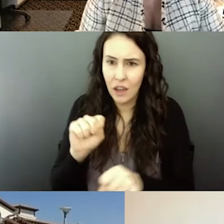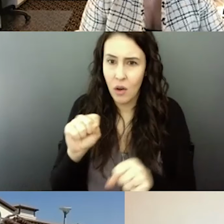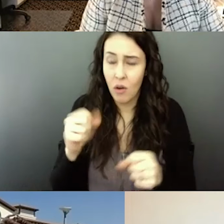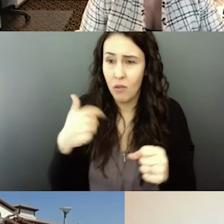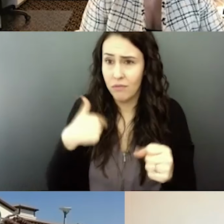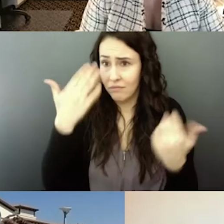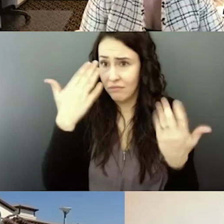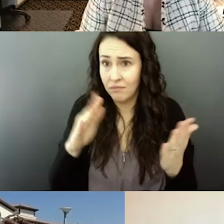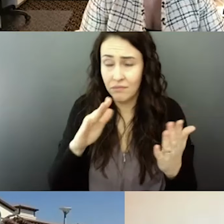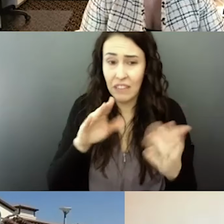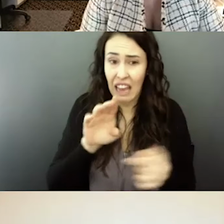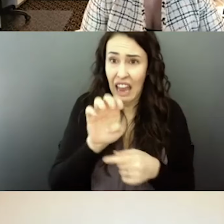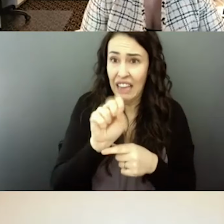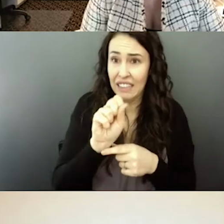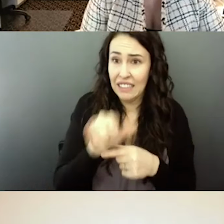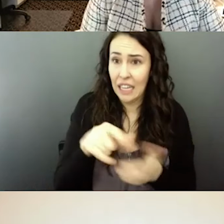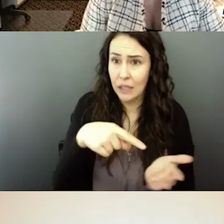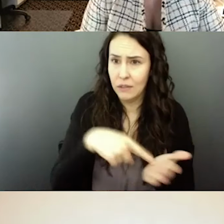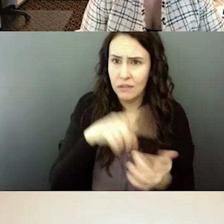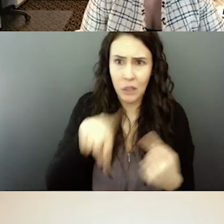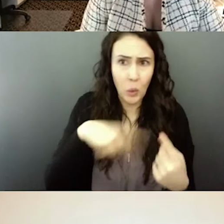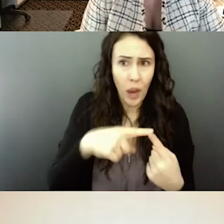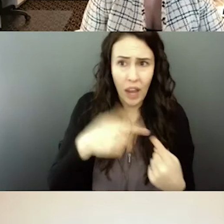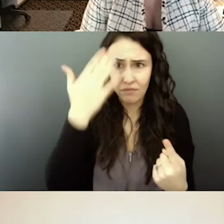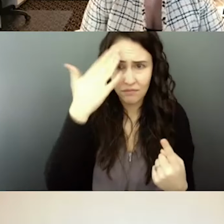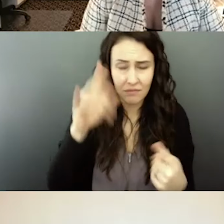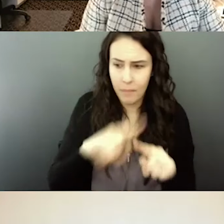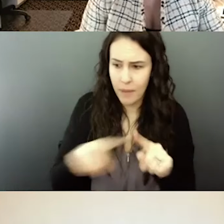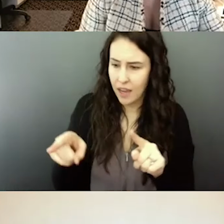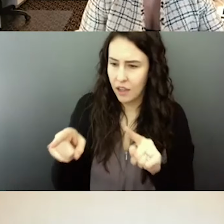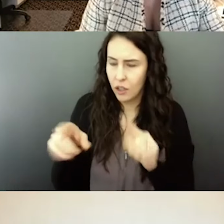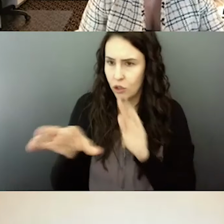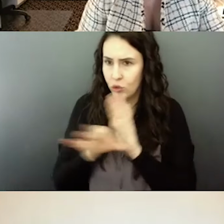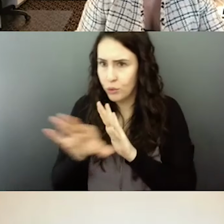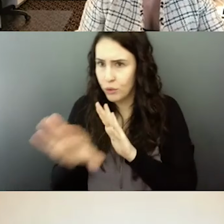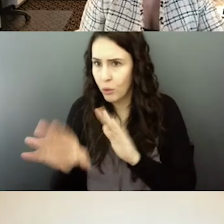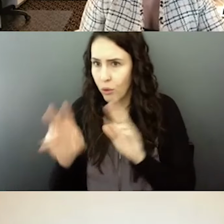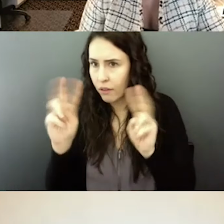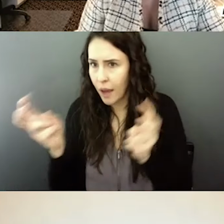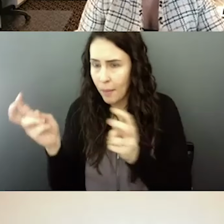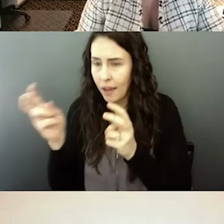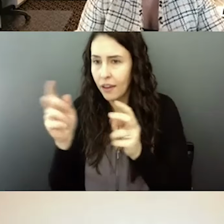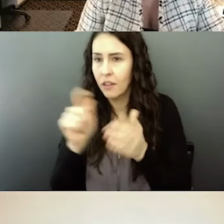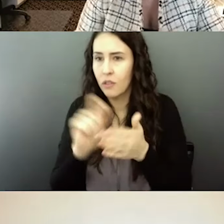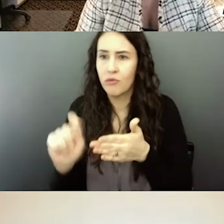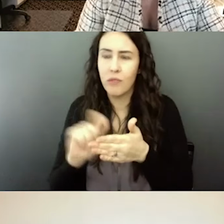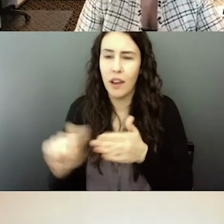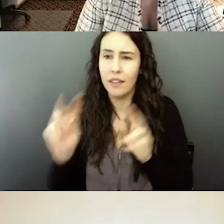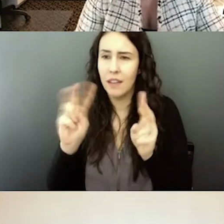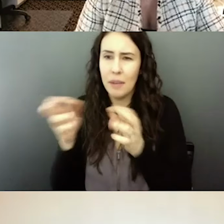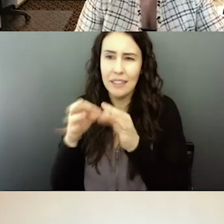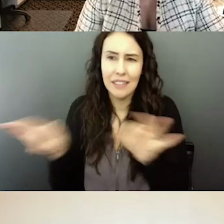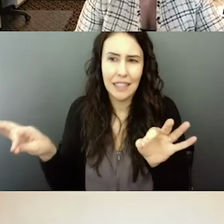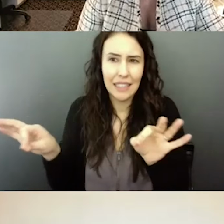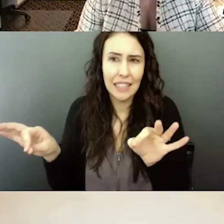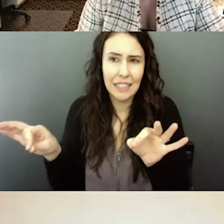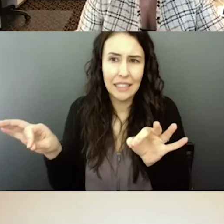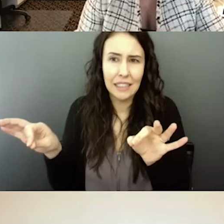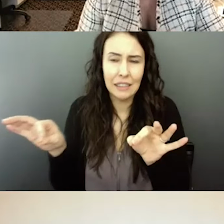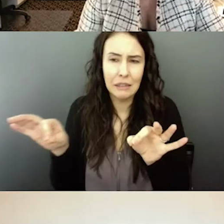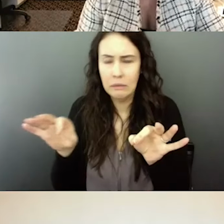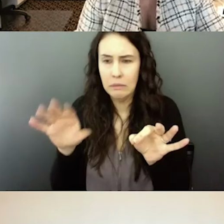topic sentence, choose your topic and write a topic sentence more or less by the end of September. And even